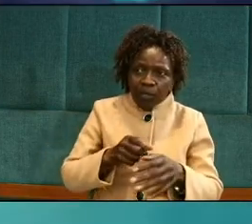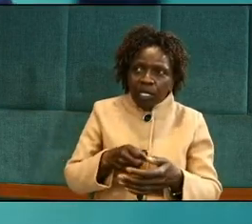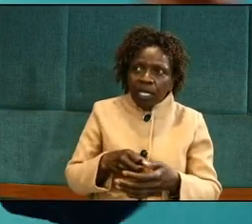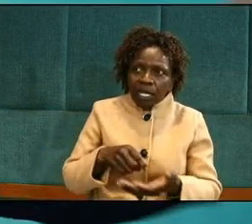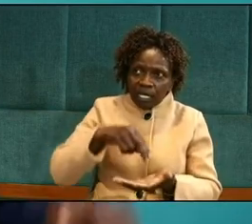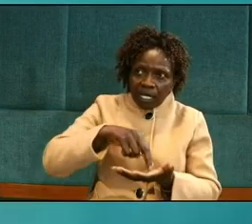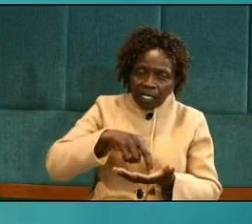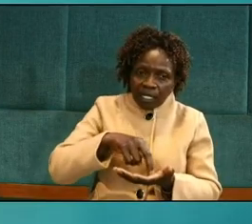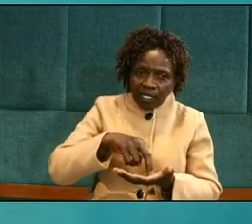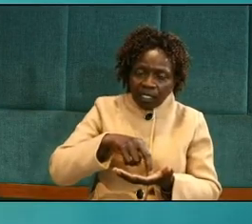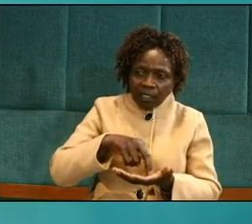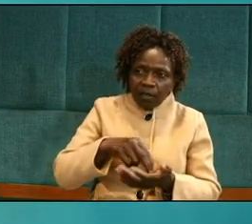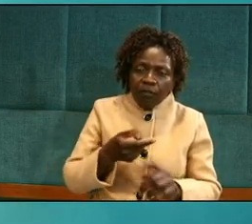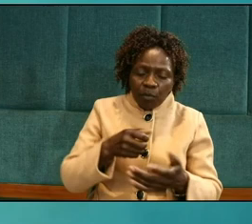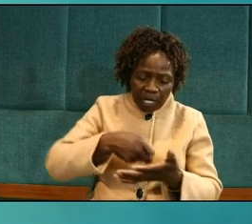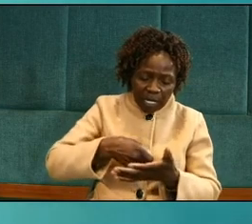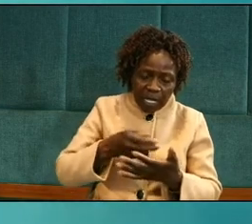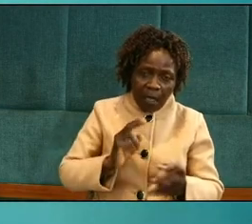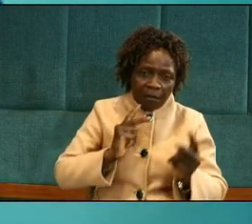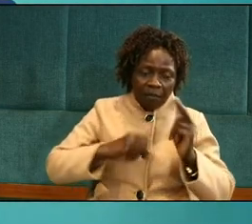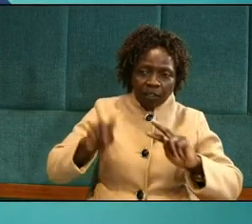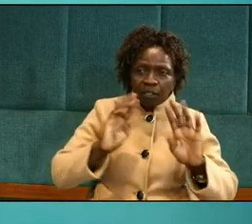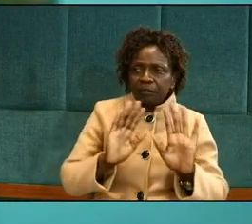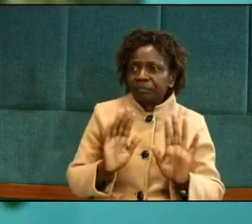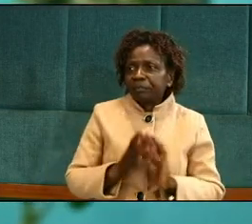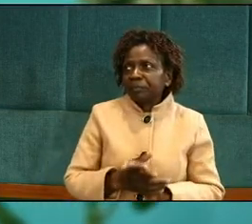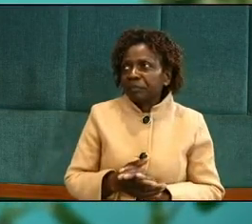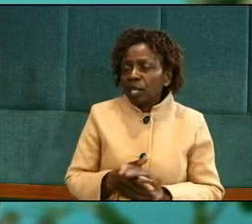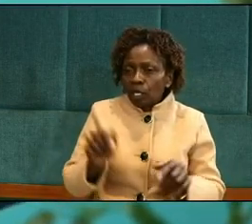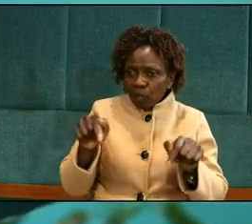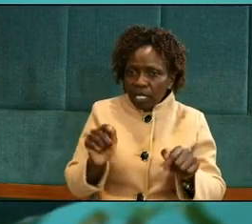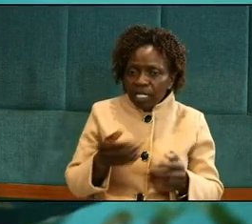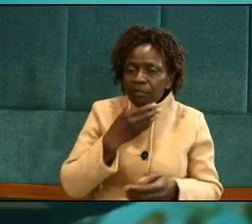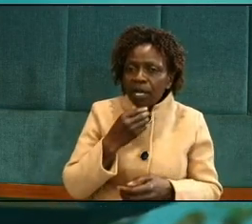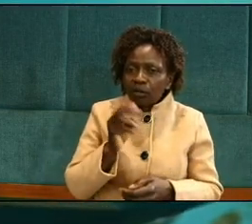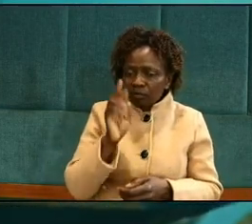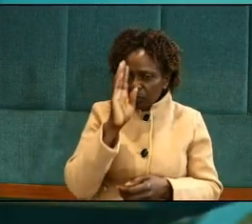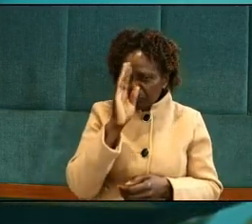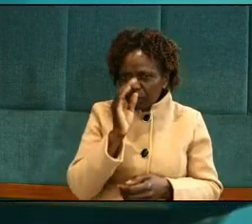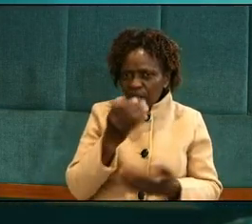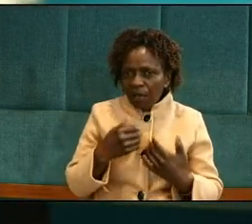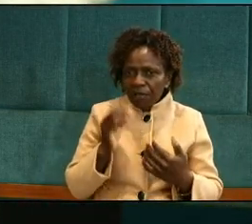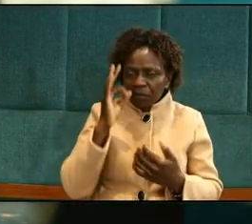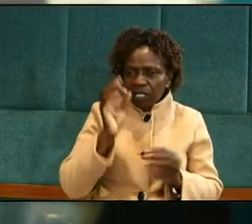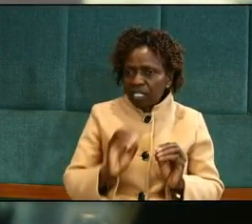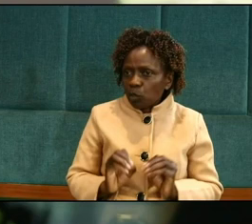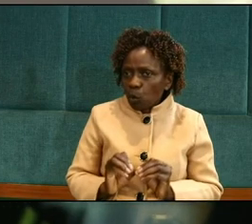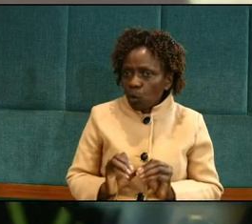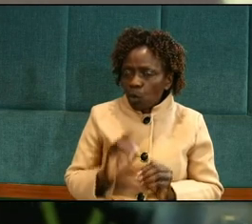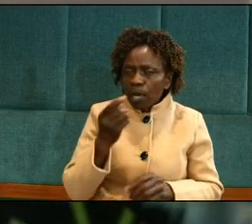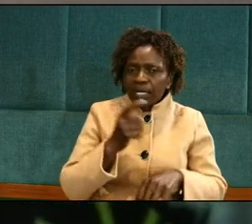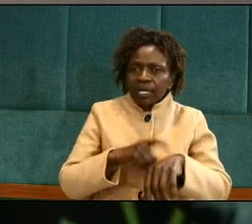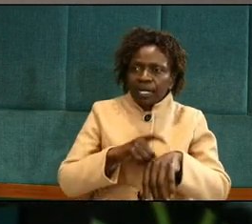kneeling, there is victory. So today, that young man who seems to have no future,